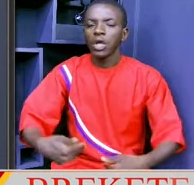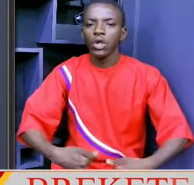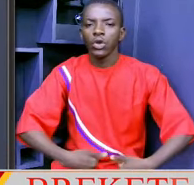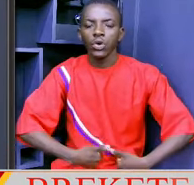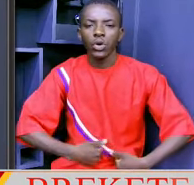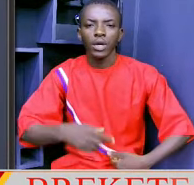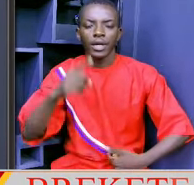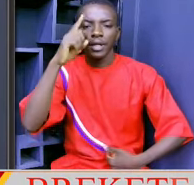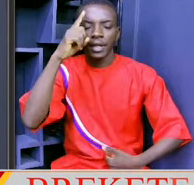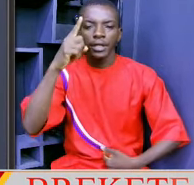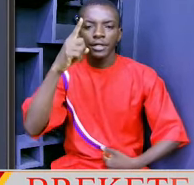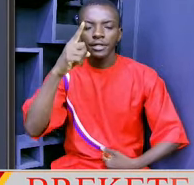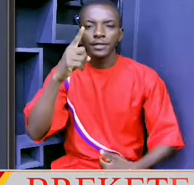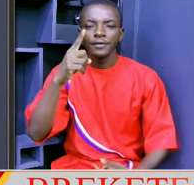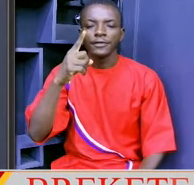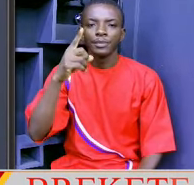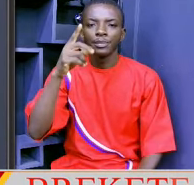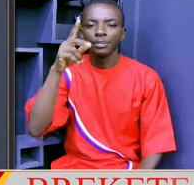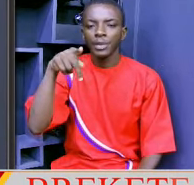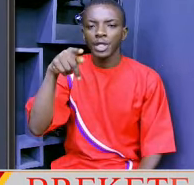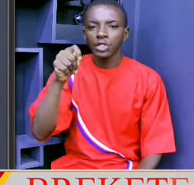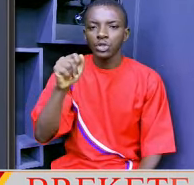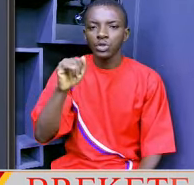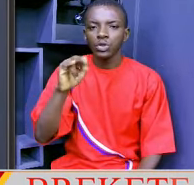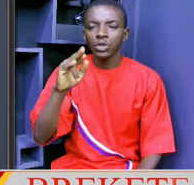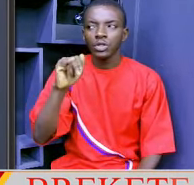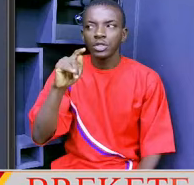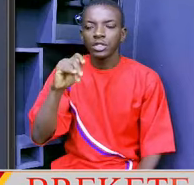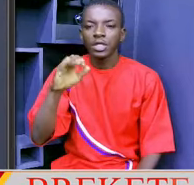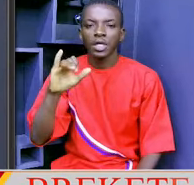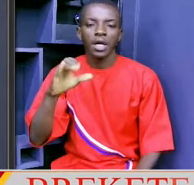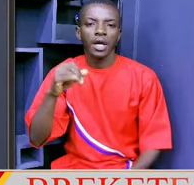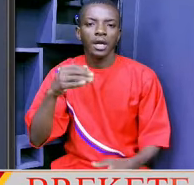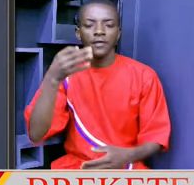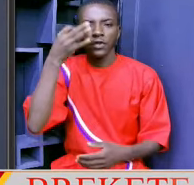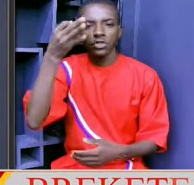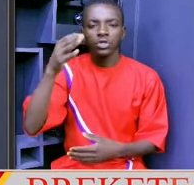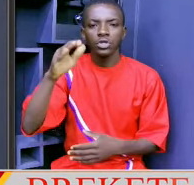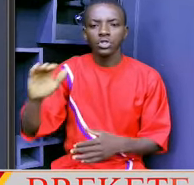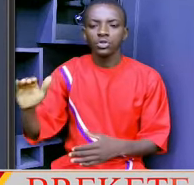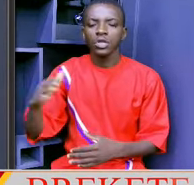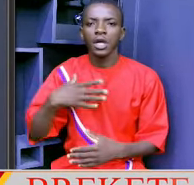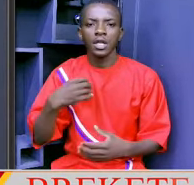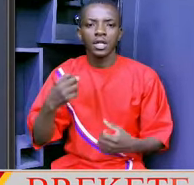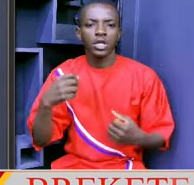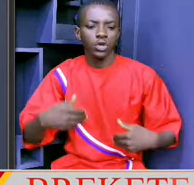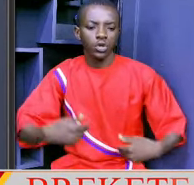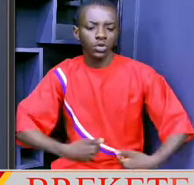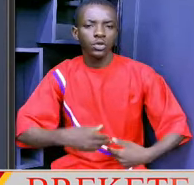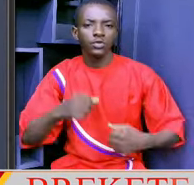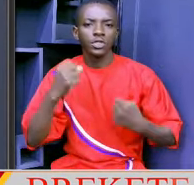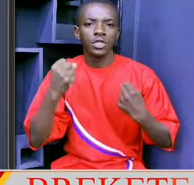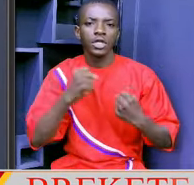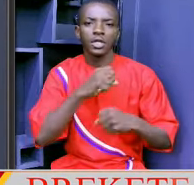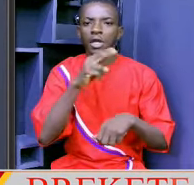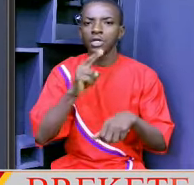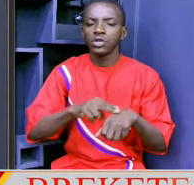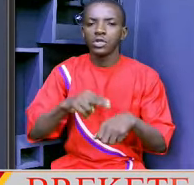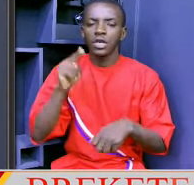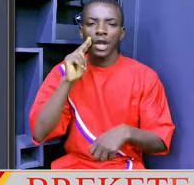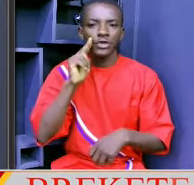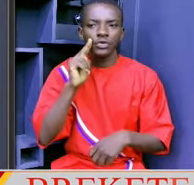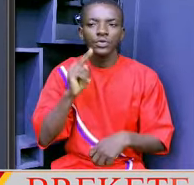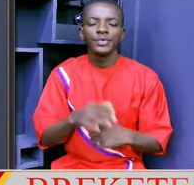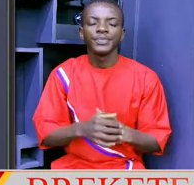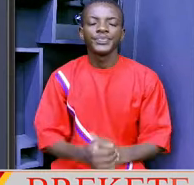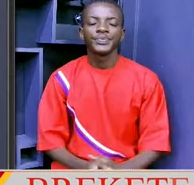Young, intelligent, patriotic, and futuristic children and the youth of this great nation,